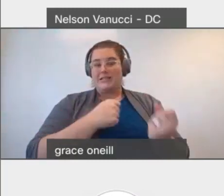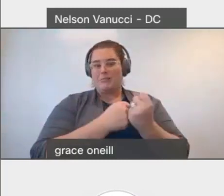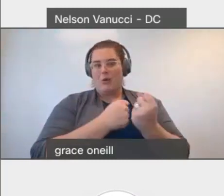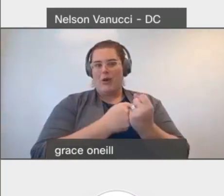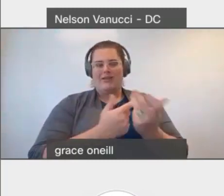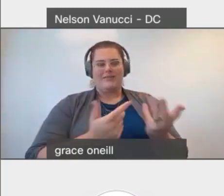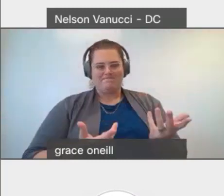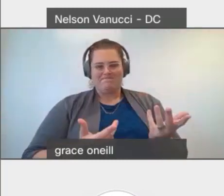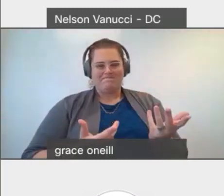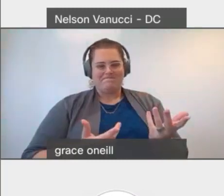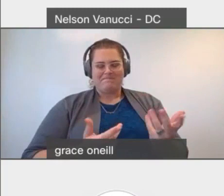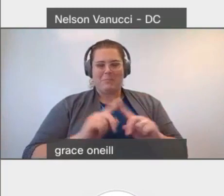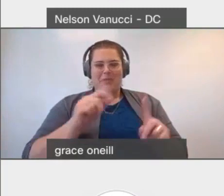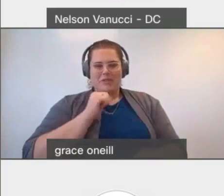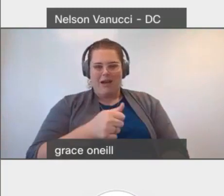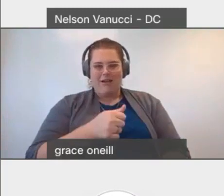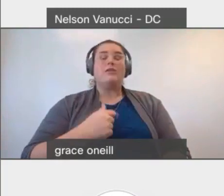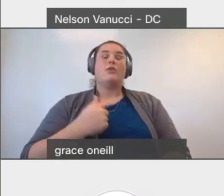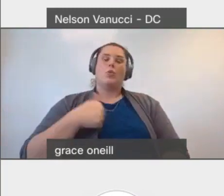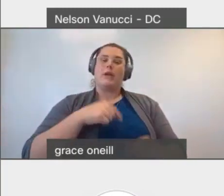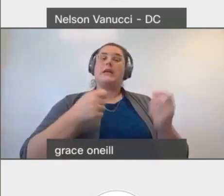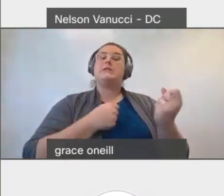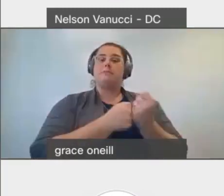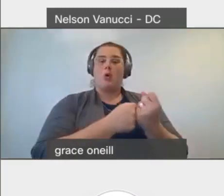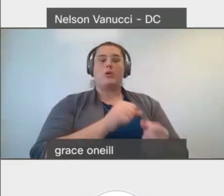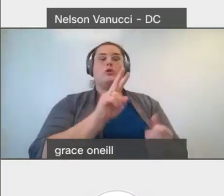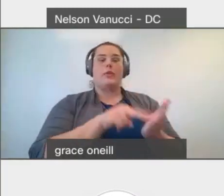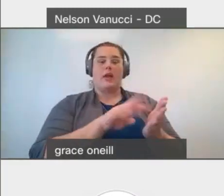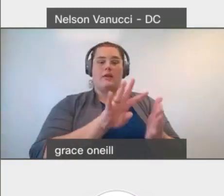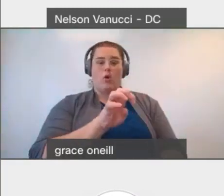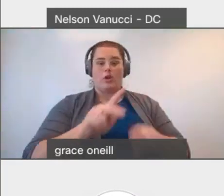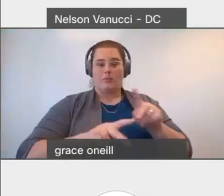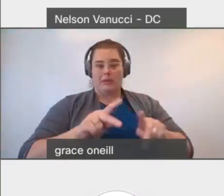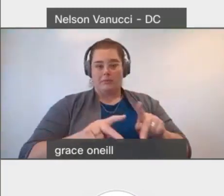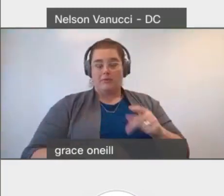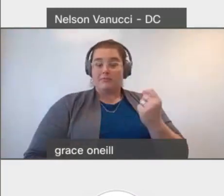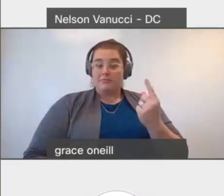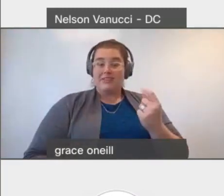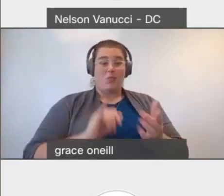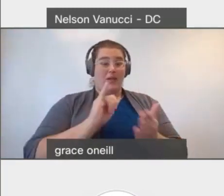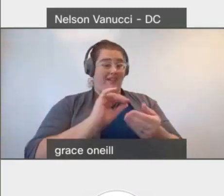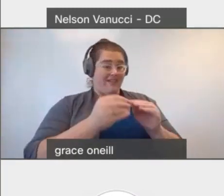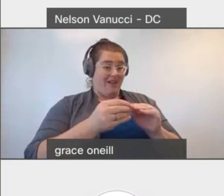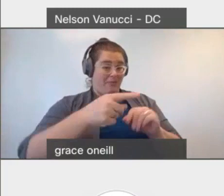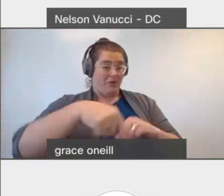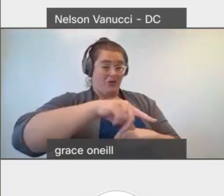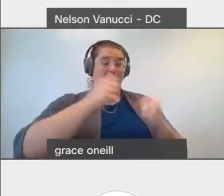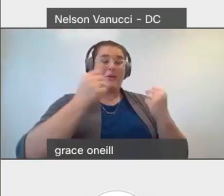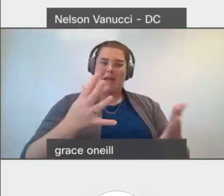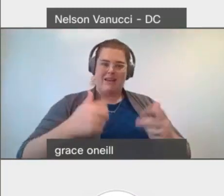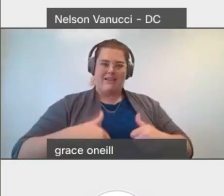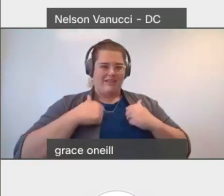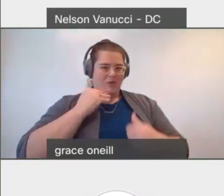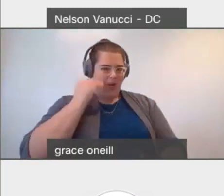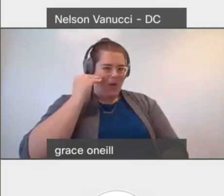2,400 people that we support. And within that number, many of them live at home. So if you